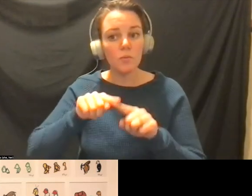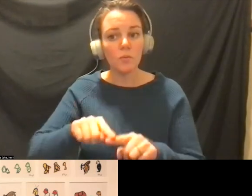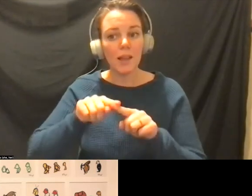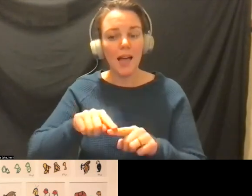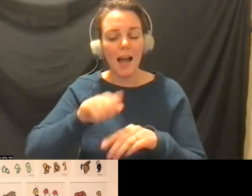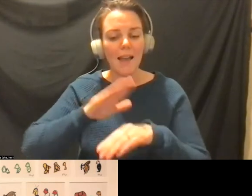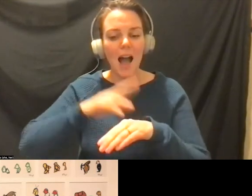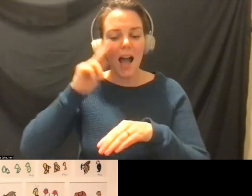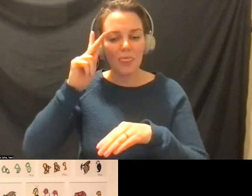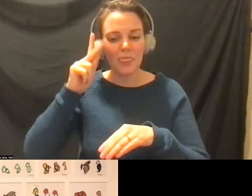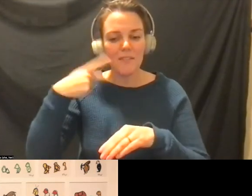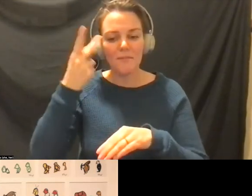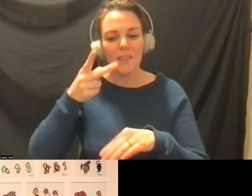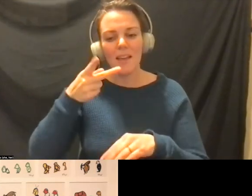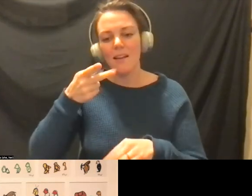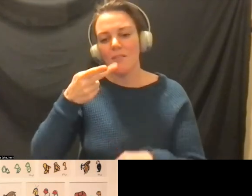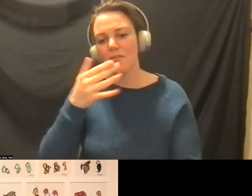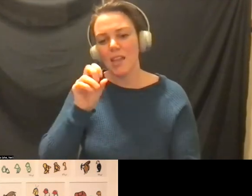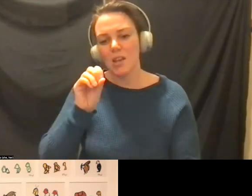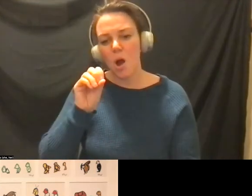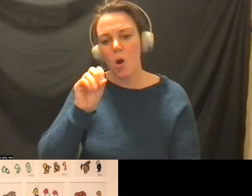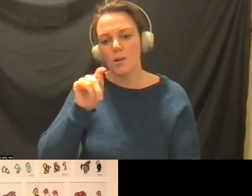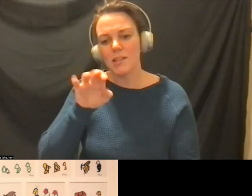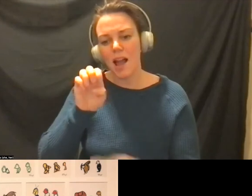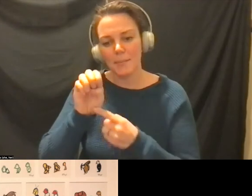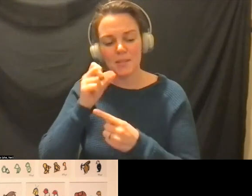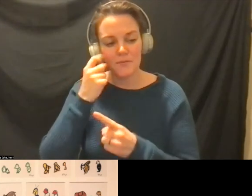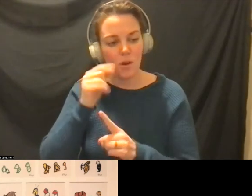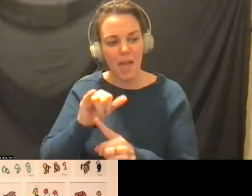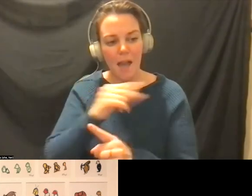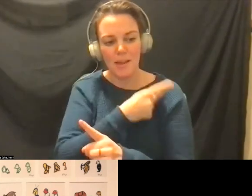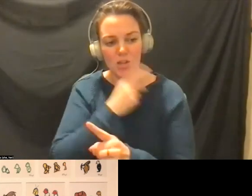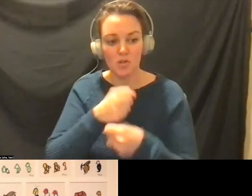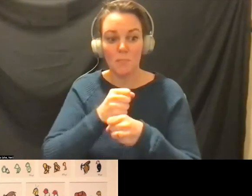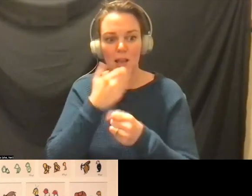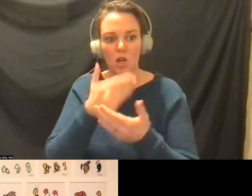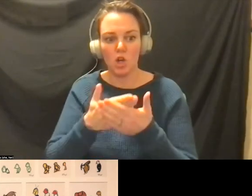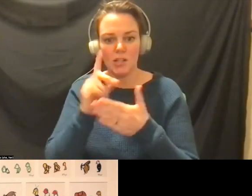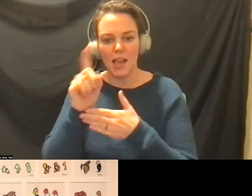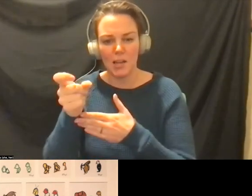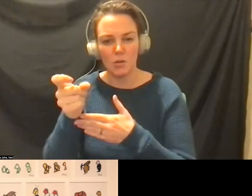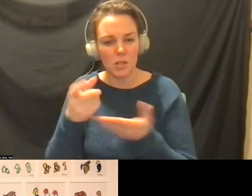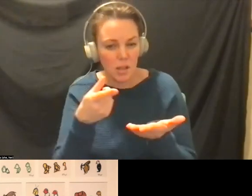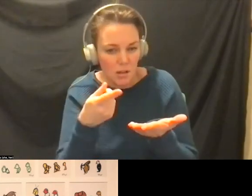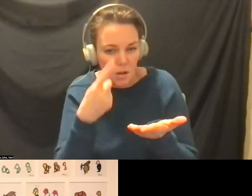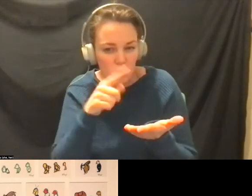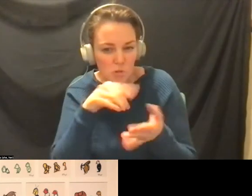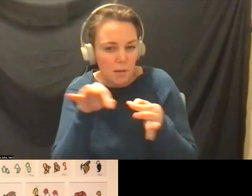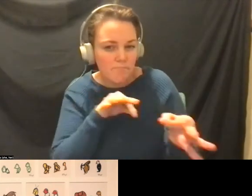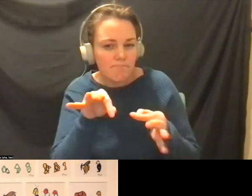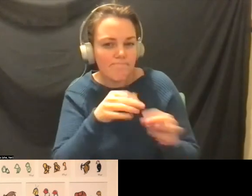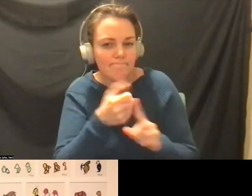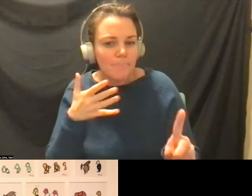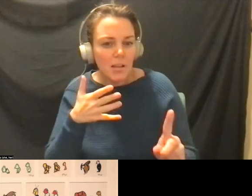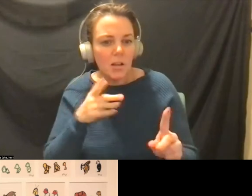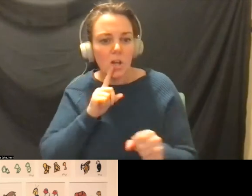phenotypes of these patients for making good diagnosis. Could you speak a little bit more to the difficulty of confirming